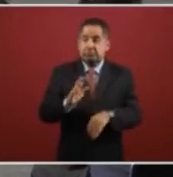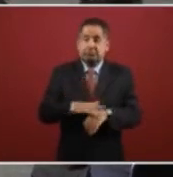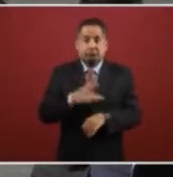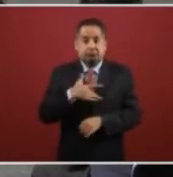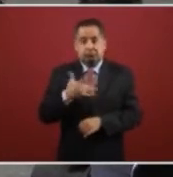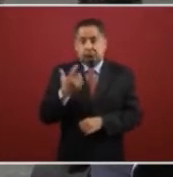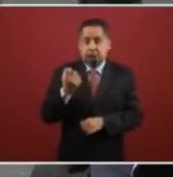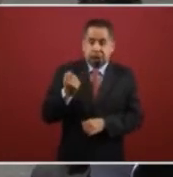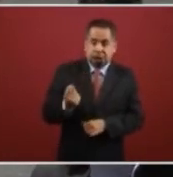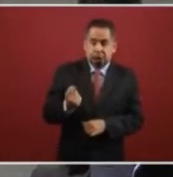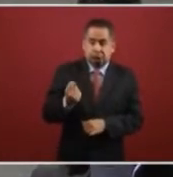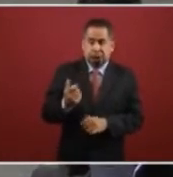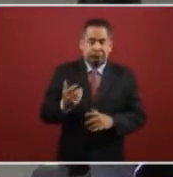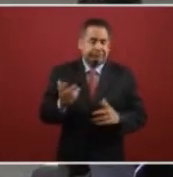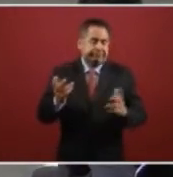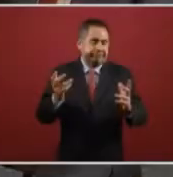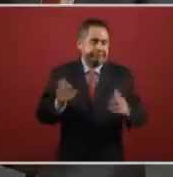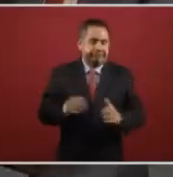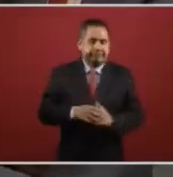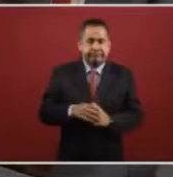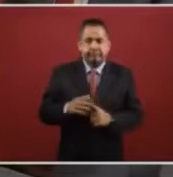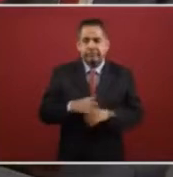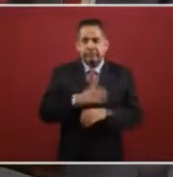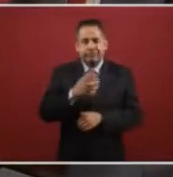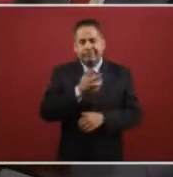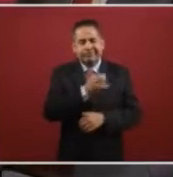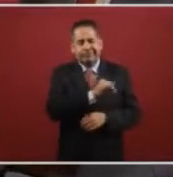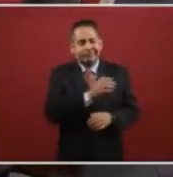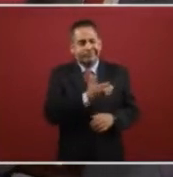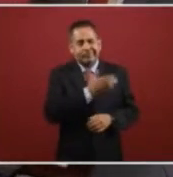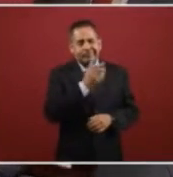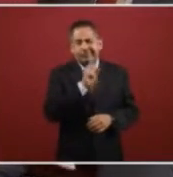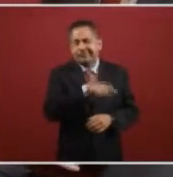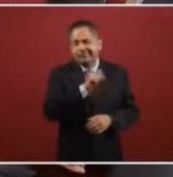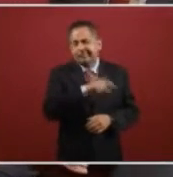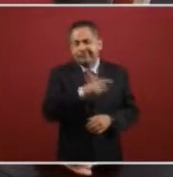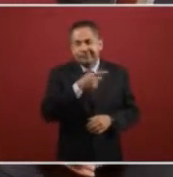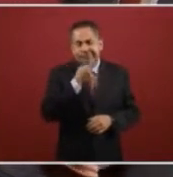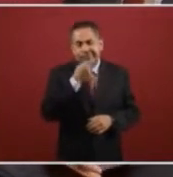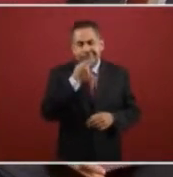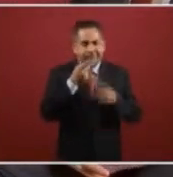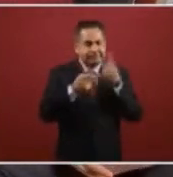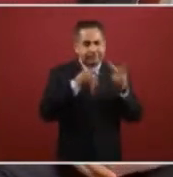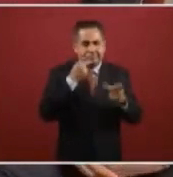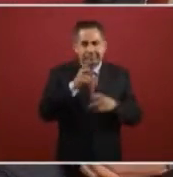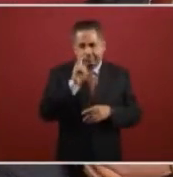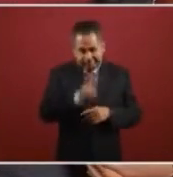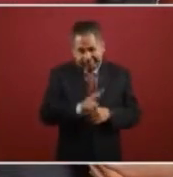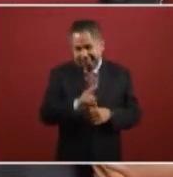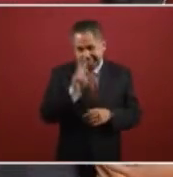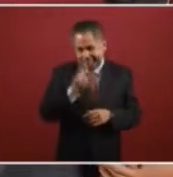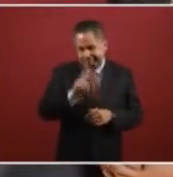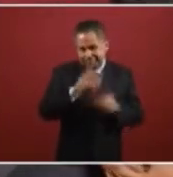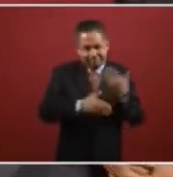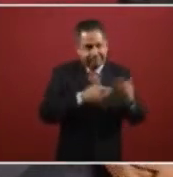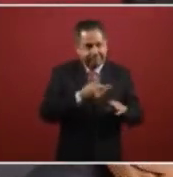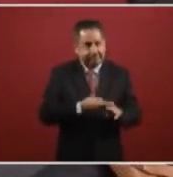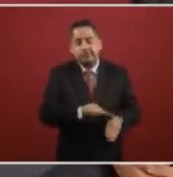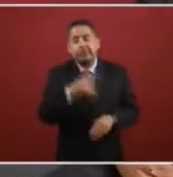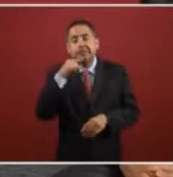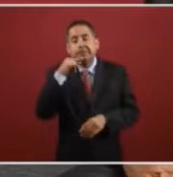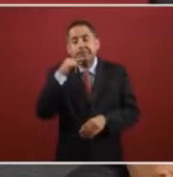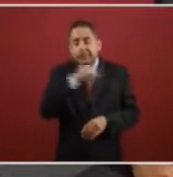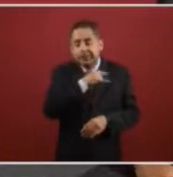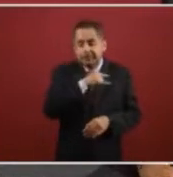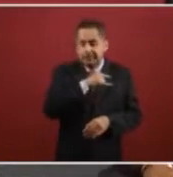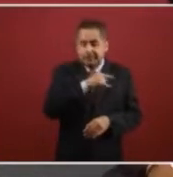that we need a heavy hand, because that's how they are. The truth, with all respect,